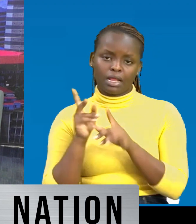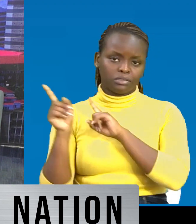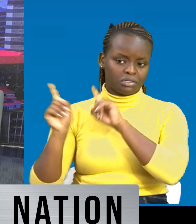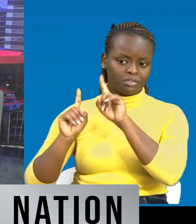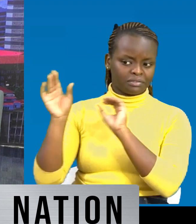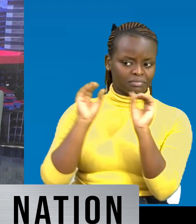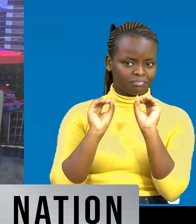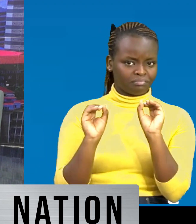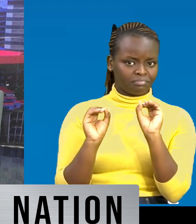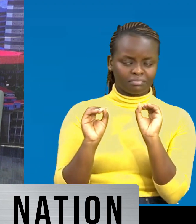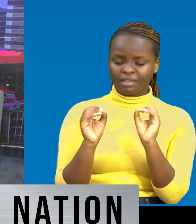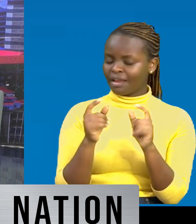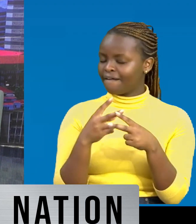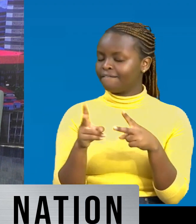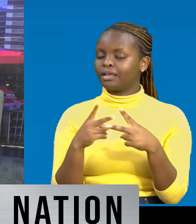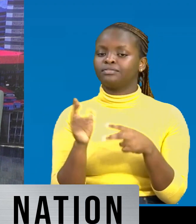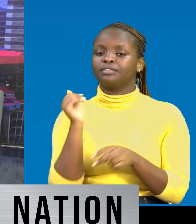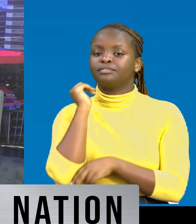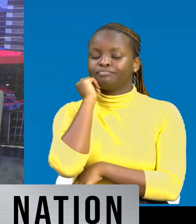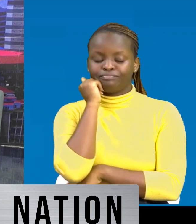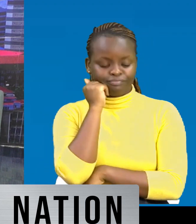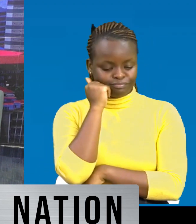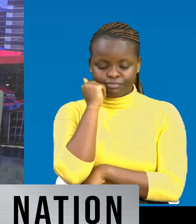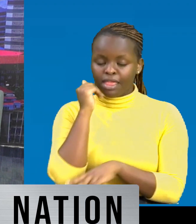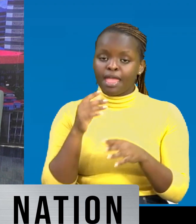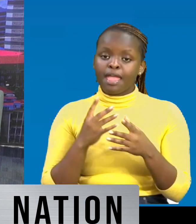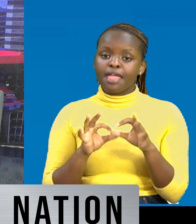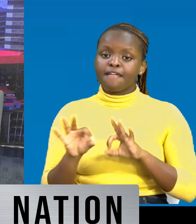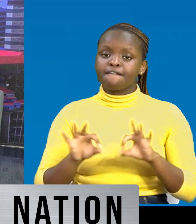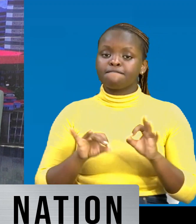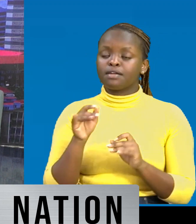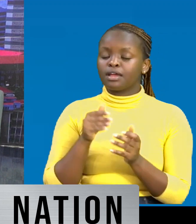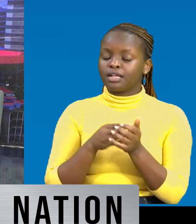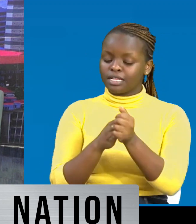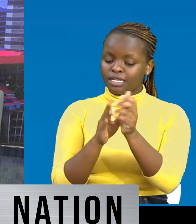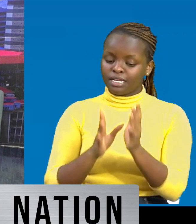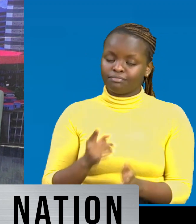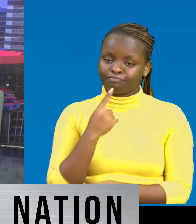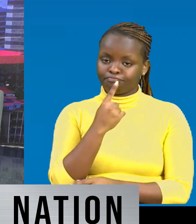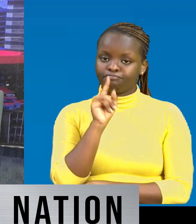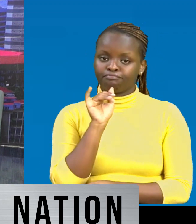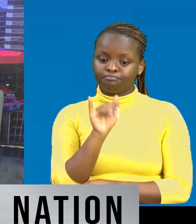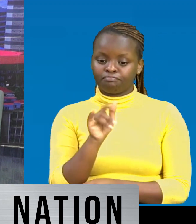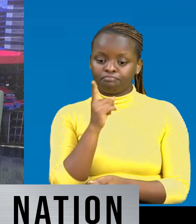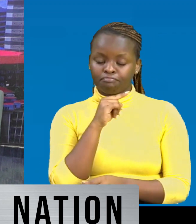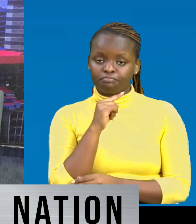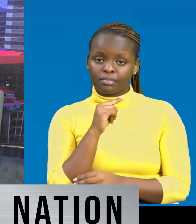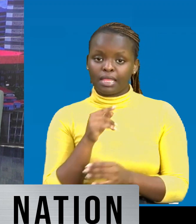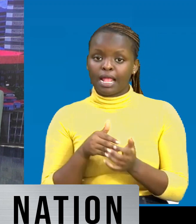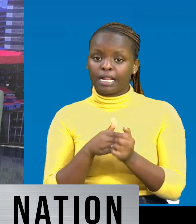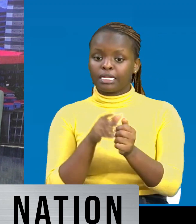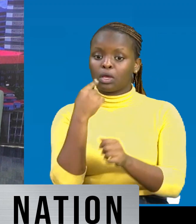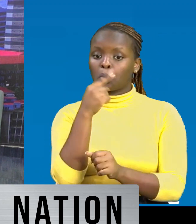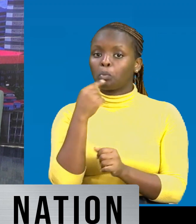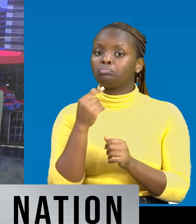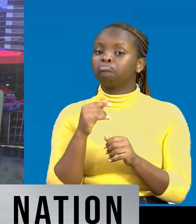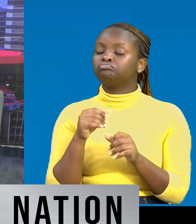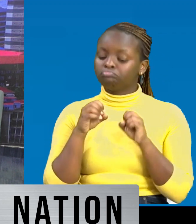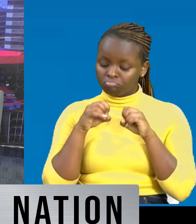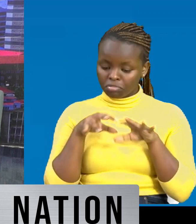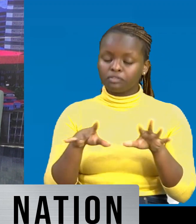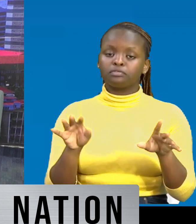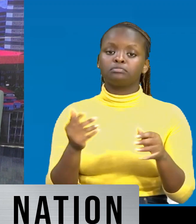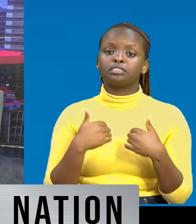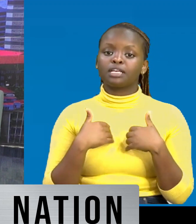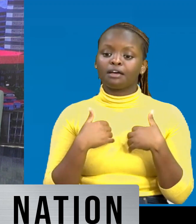really unfortunate if those are statements coming from a leader of this country, who is a leader who has a lot of influence in the